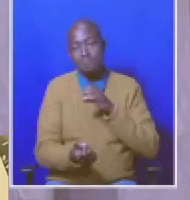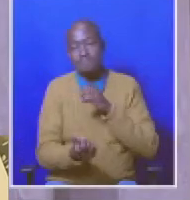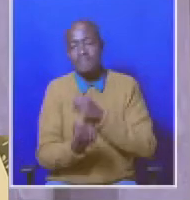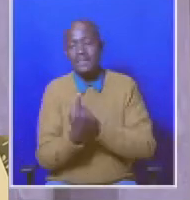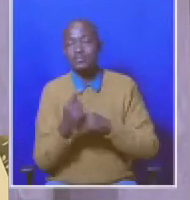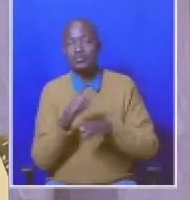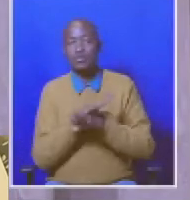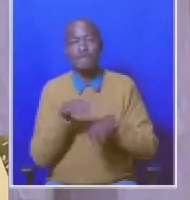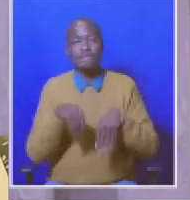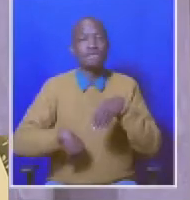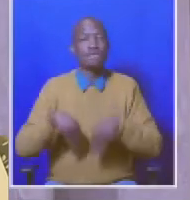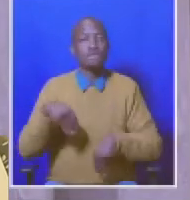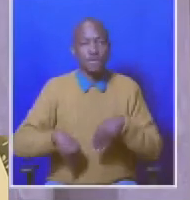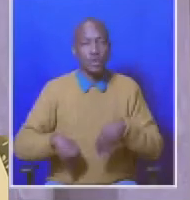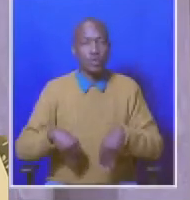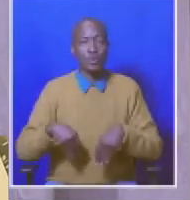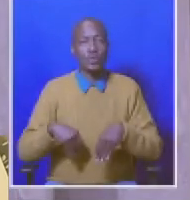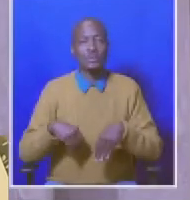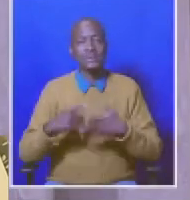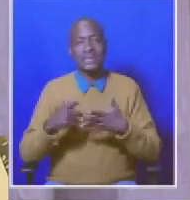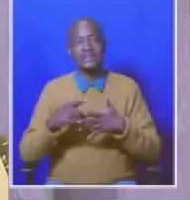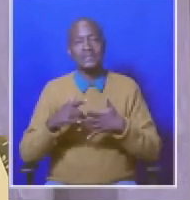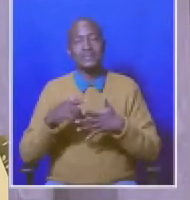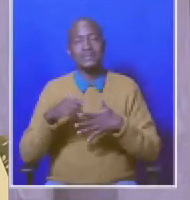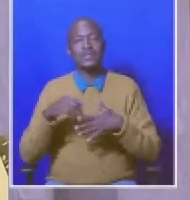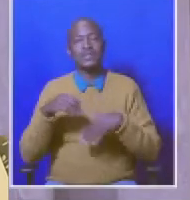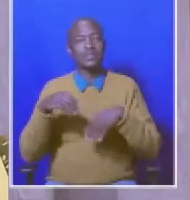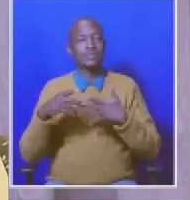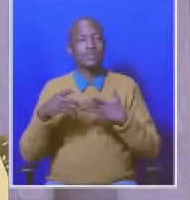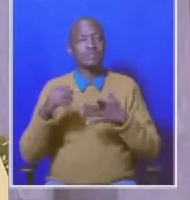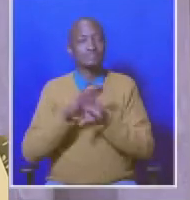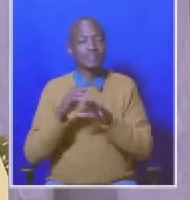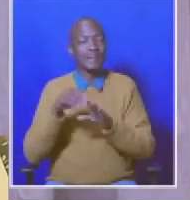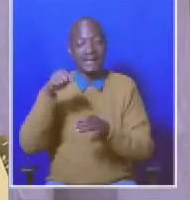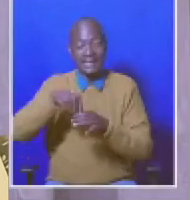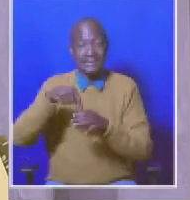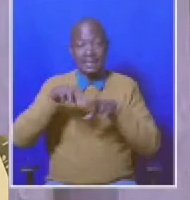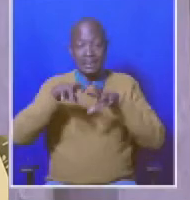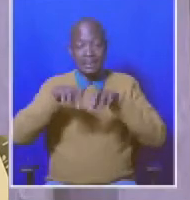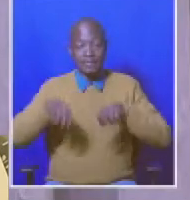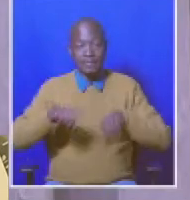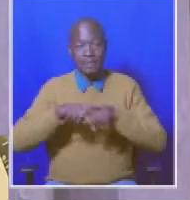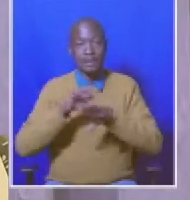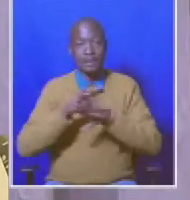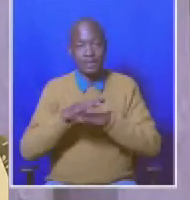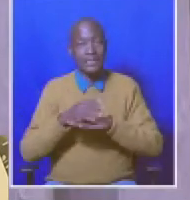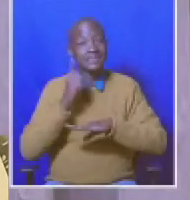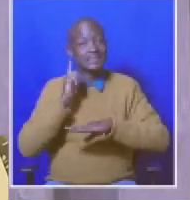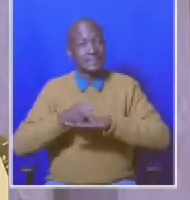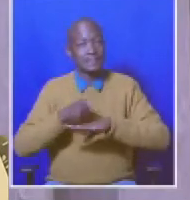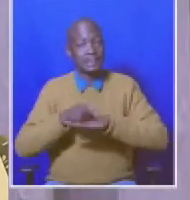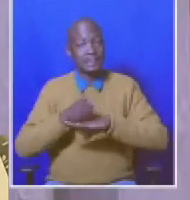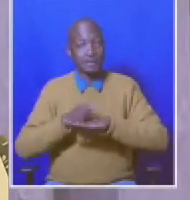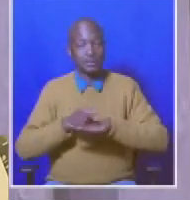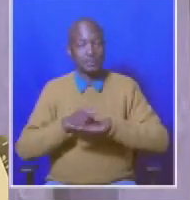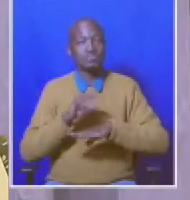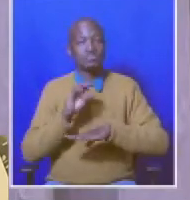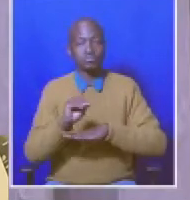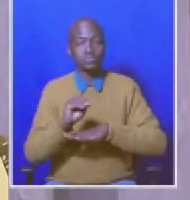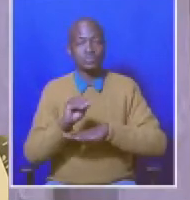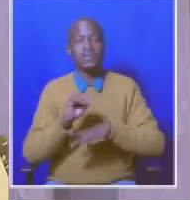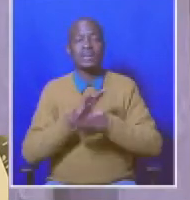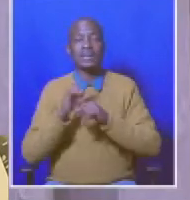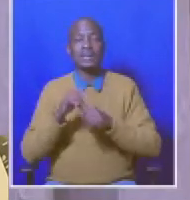corruption allegations. Internal investigations have resulted in disciplinary hearings, civil and